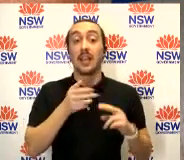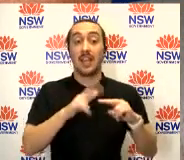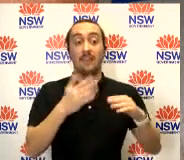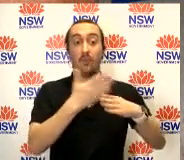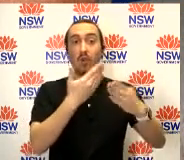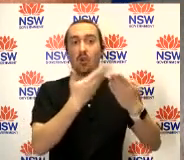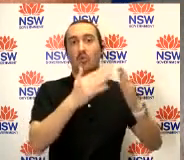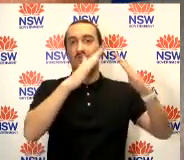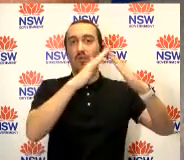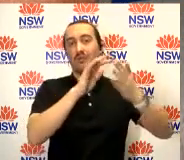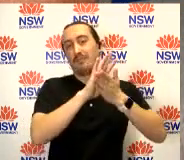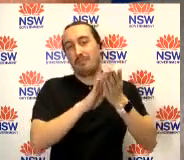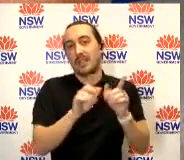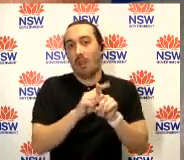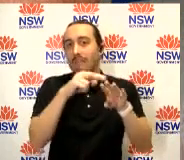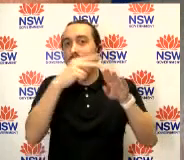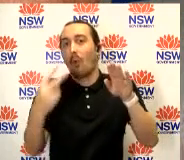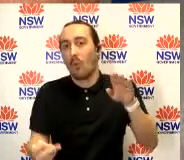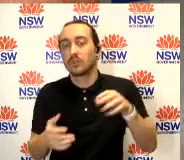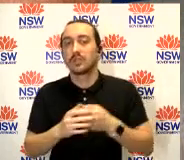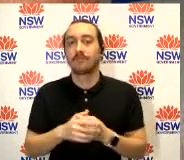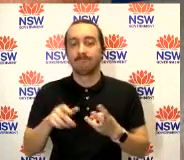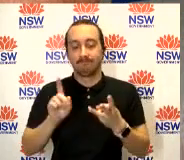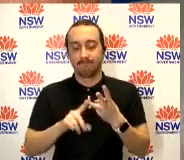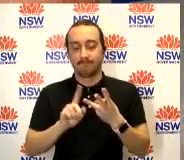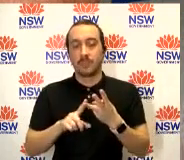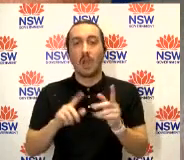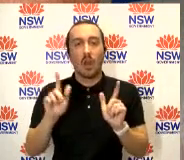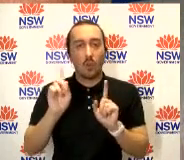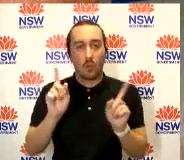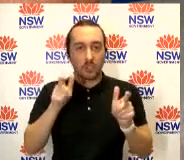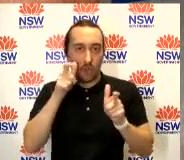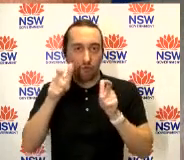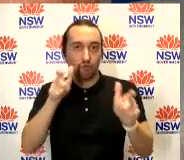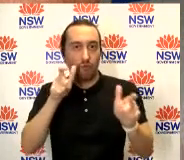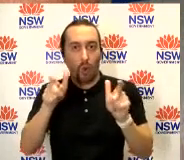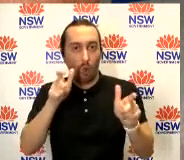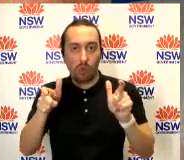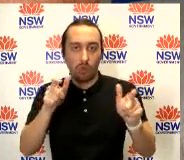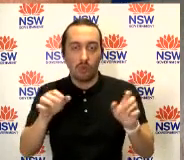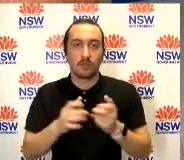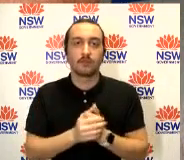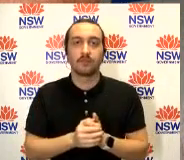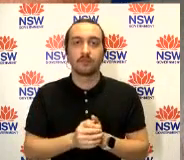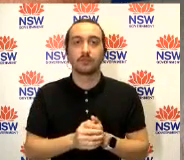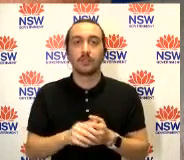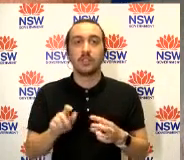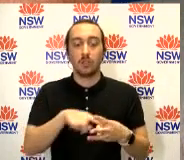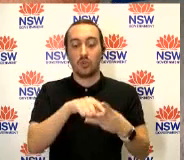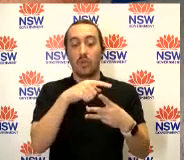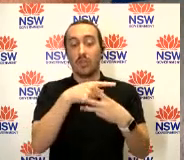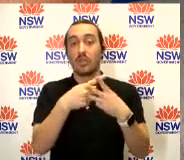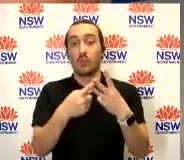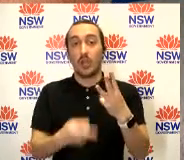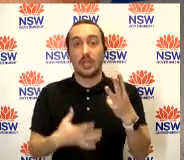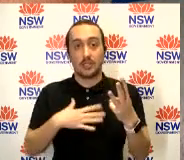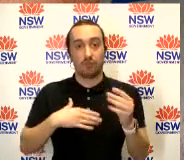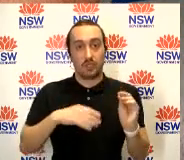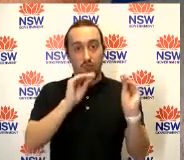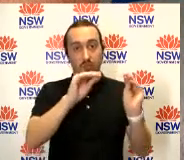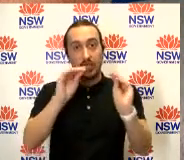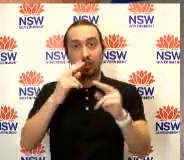next important part is what are the control measures. So those three elements need to be taught